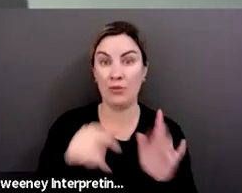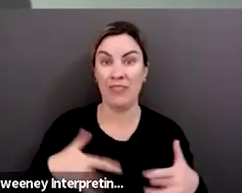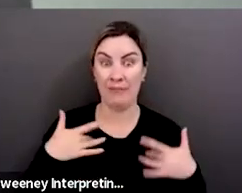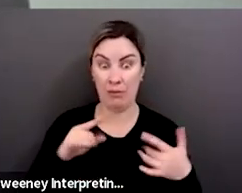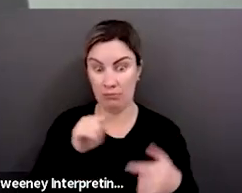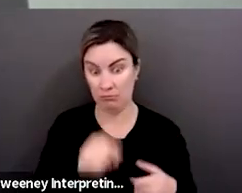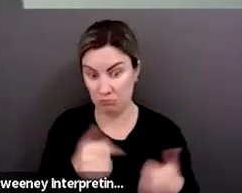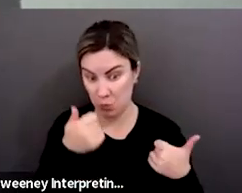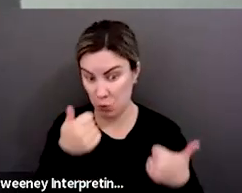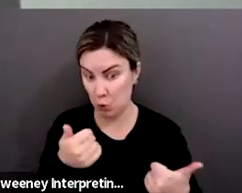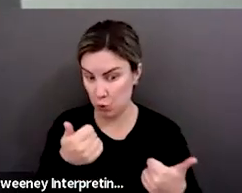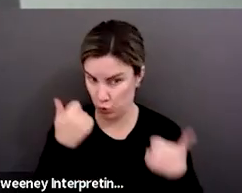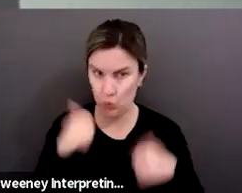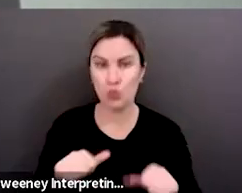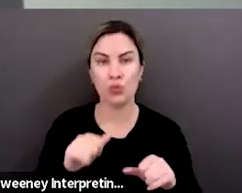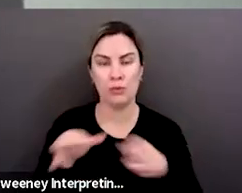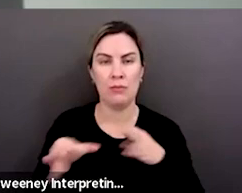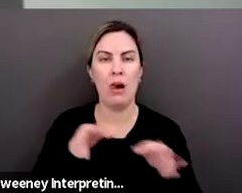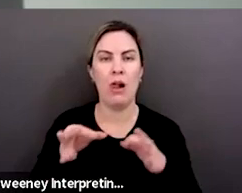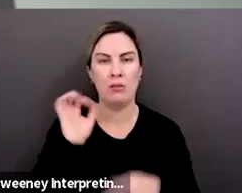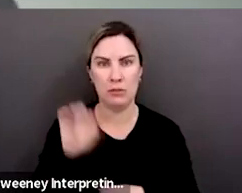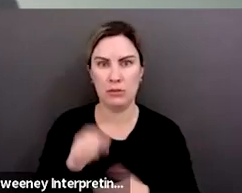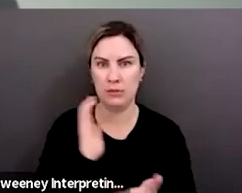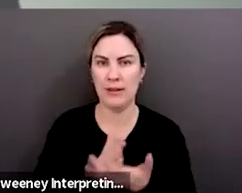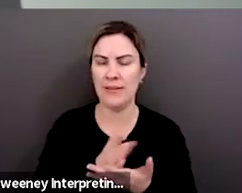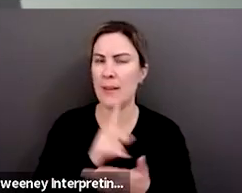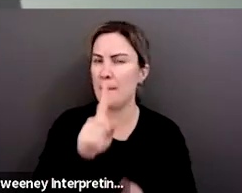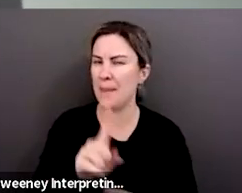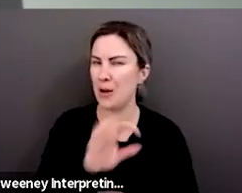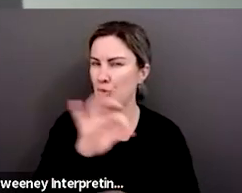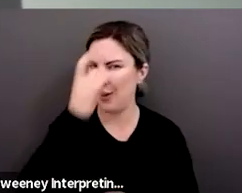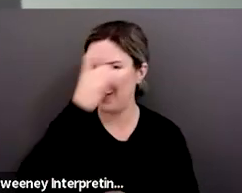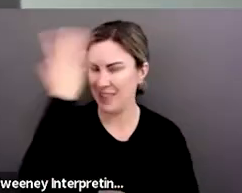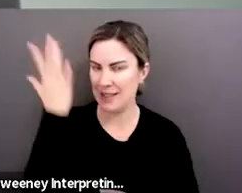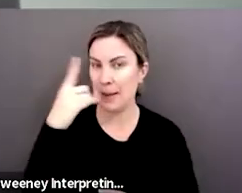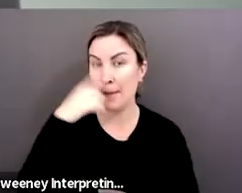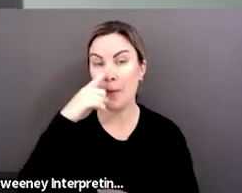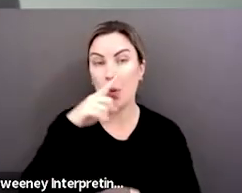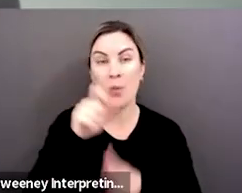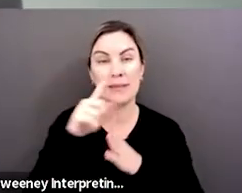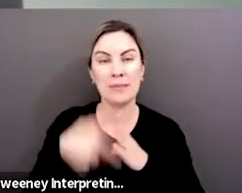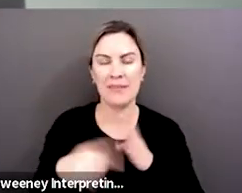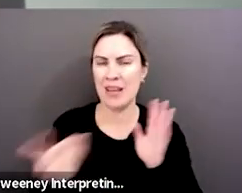and make a plan. But let's not forget that people with disability have extra support